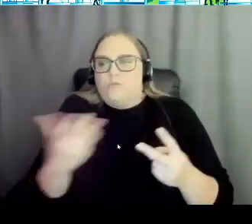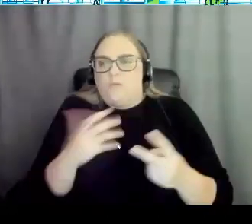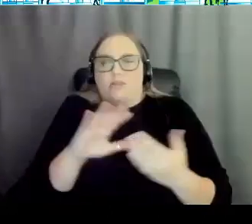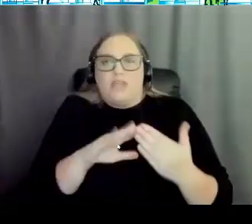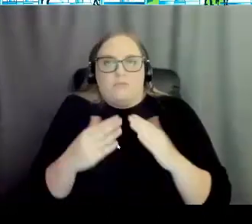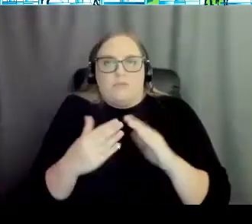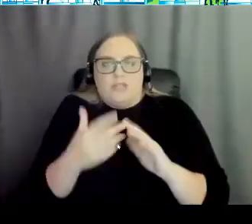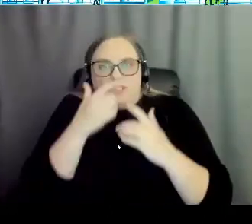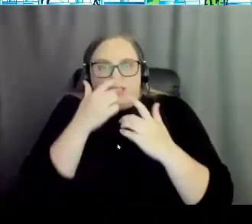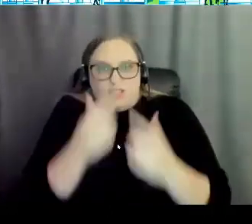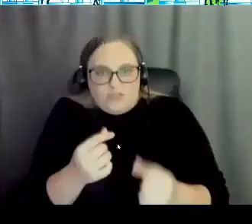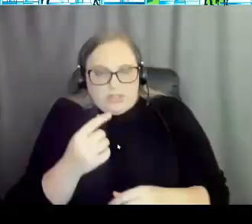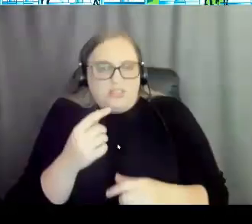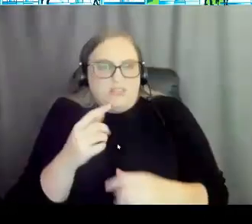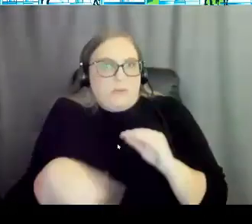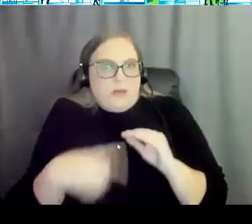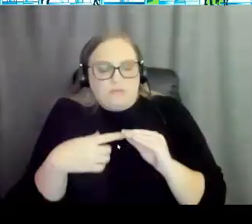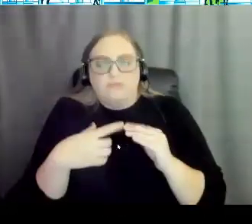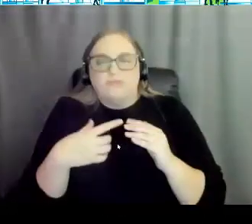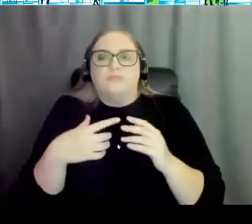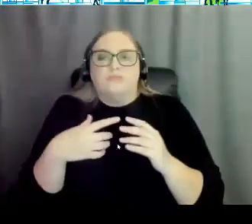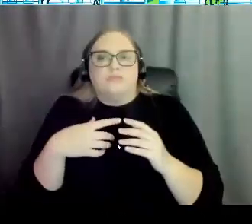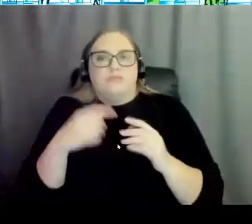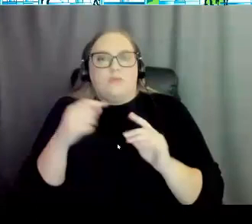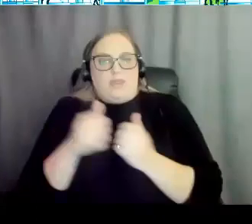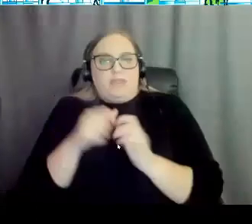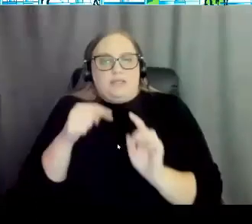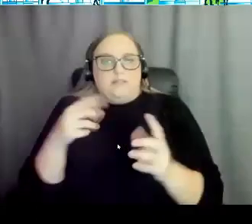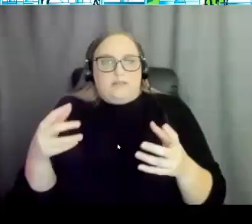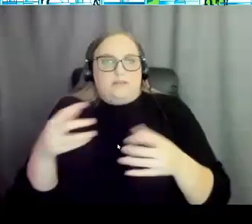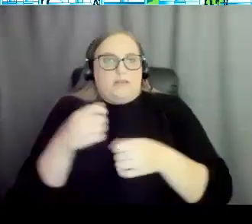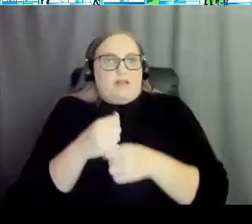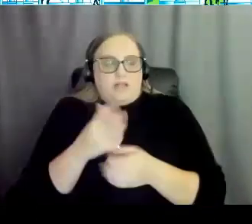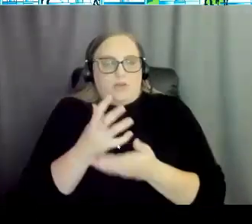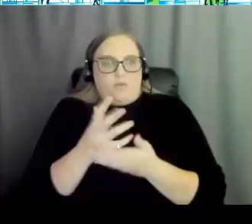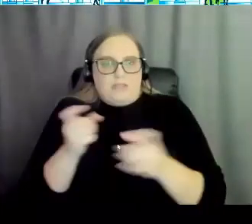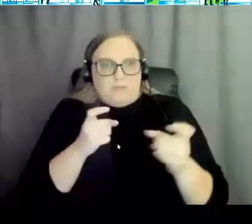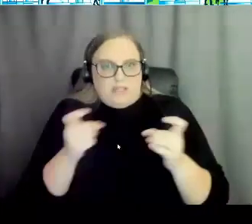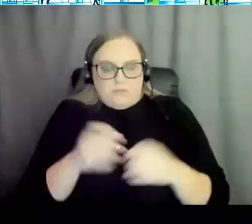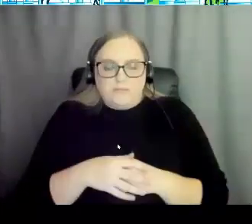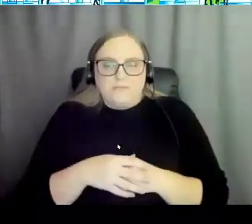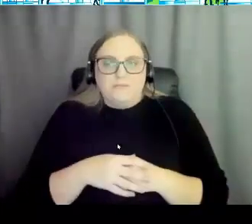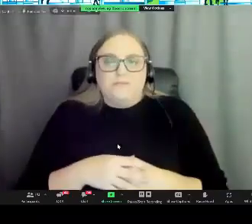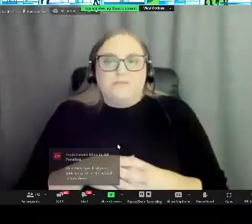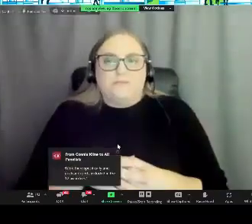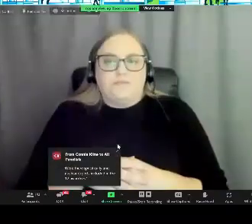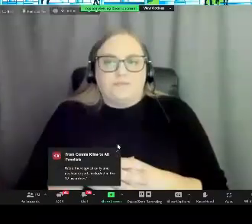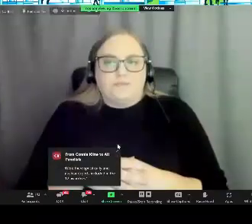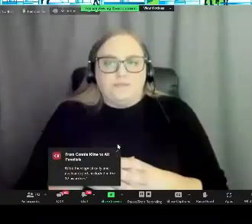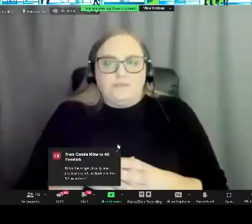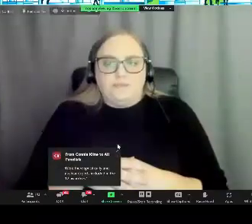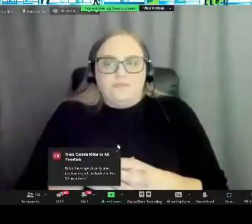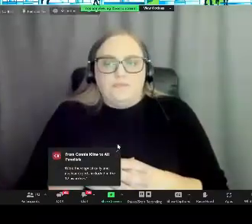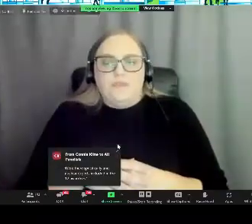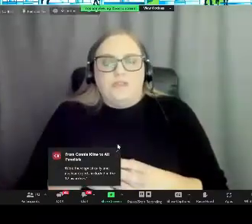really interested in regards to consolidated waste management. And so we're going to have a